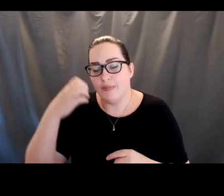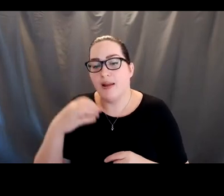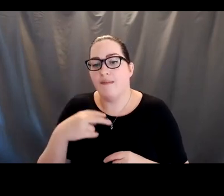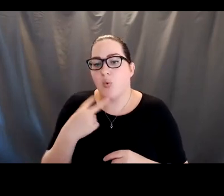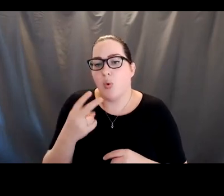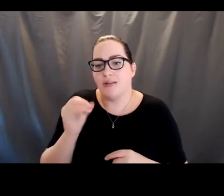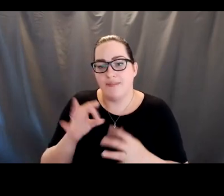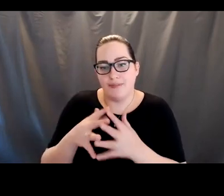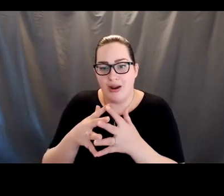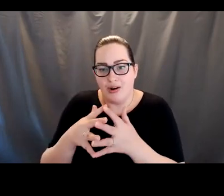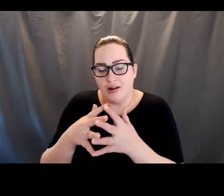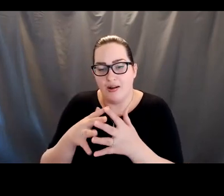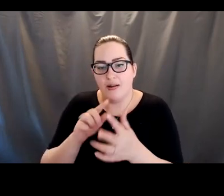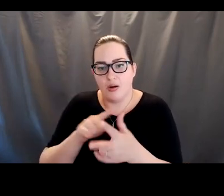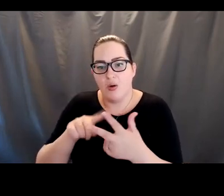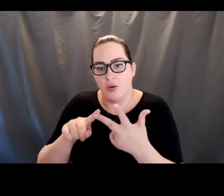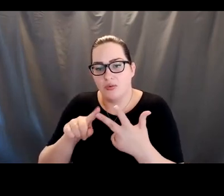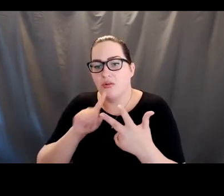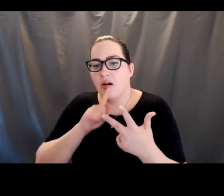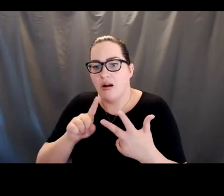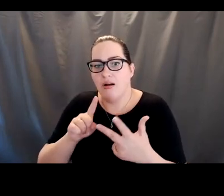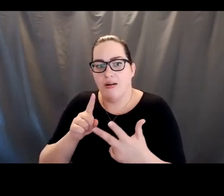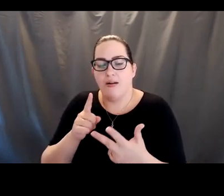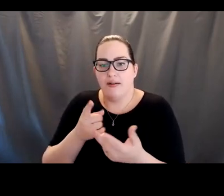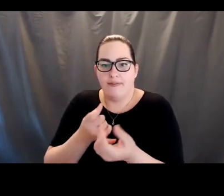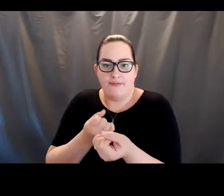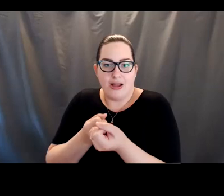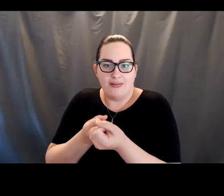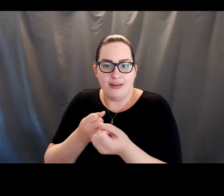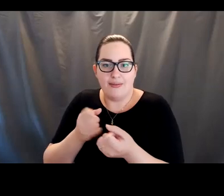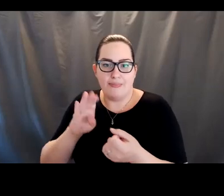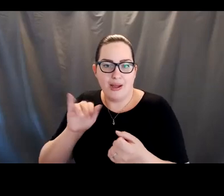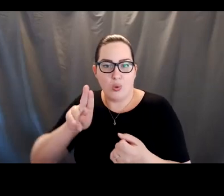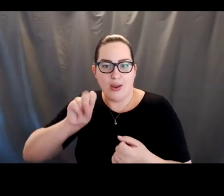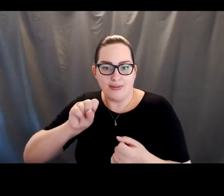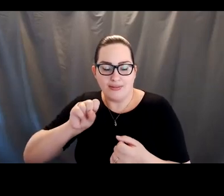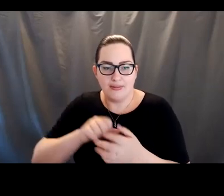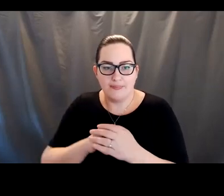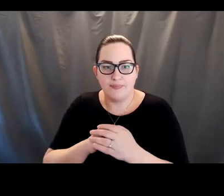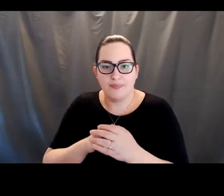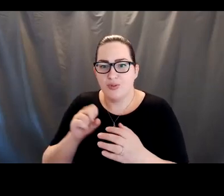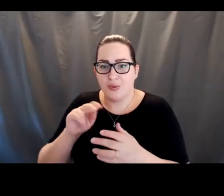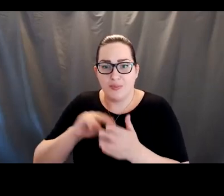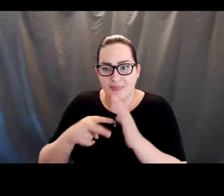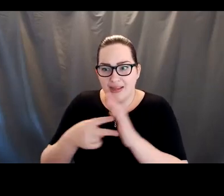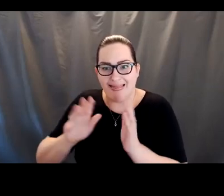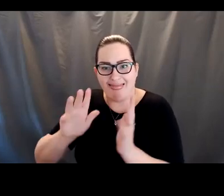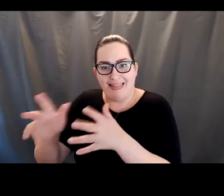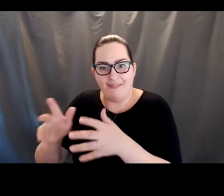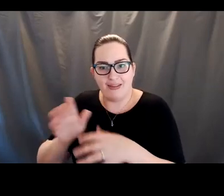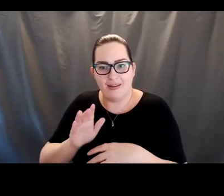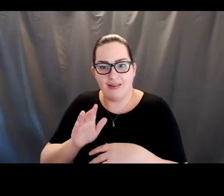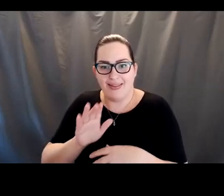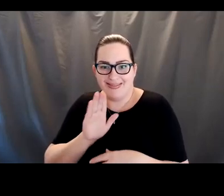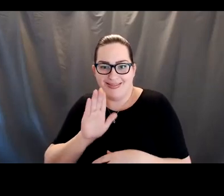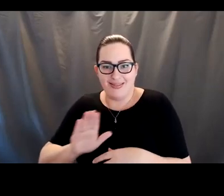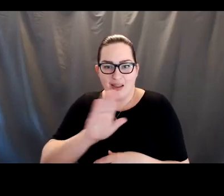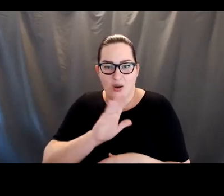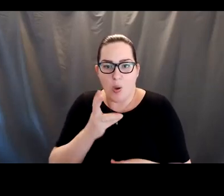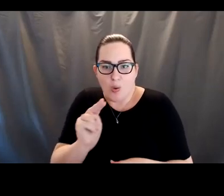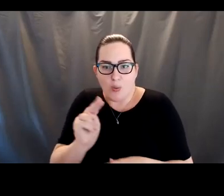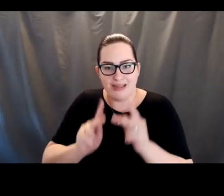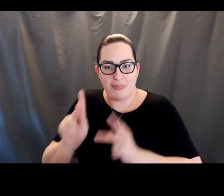And those are US government funded outlets. So they were leaving their own people behind who were going to be,